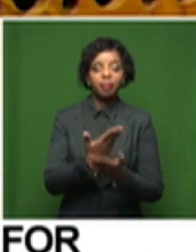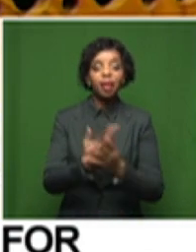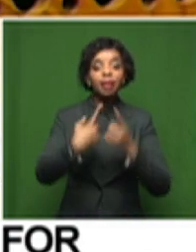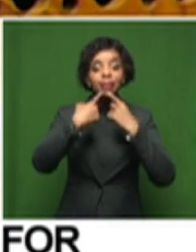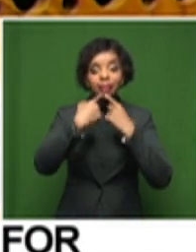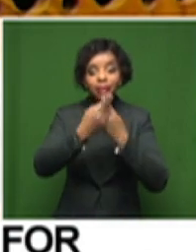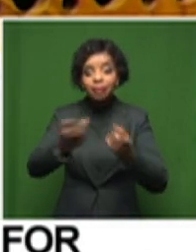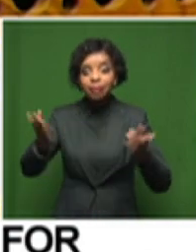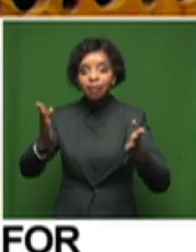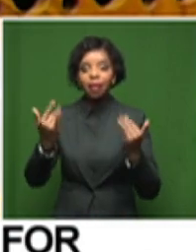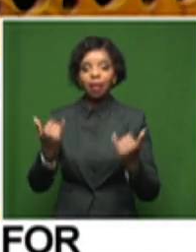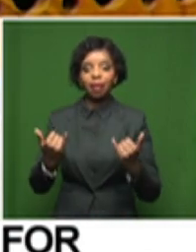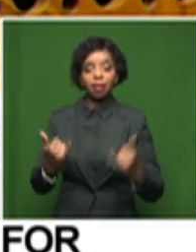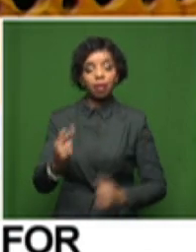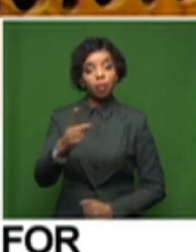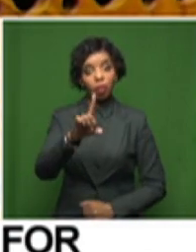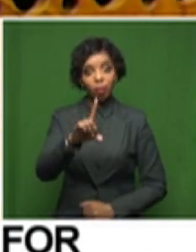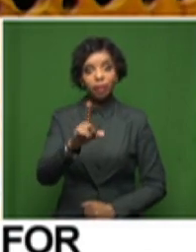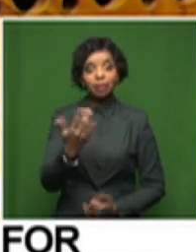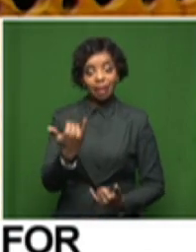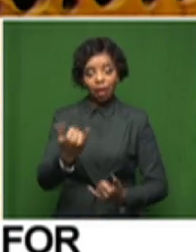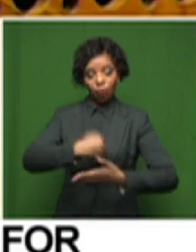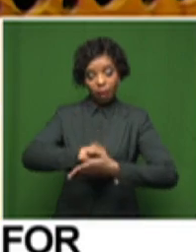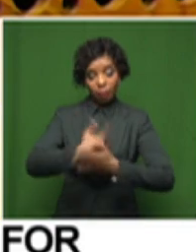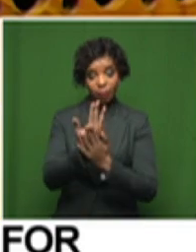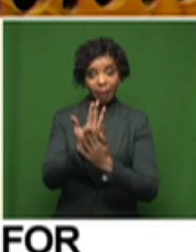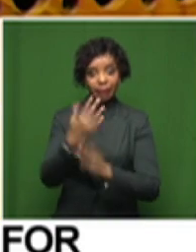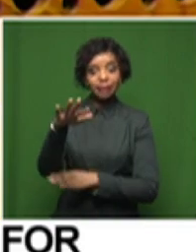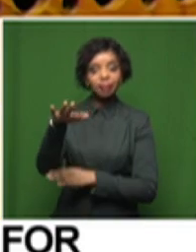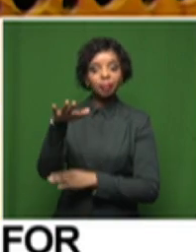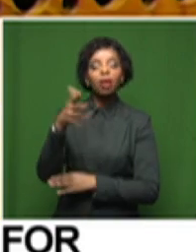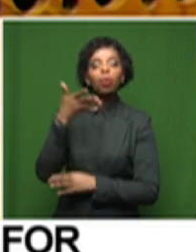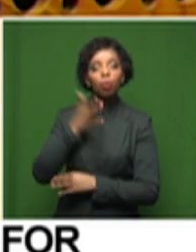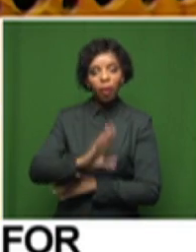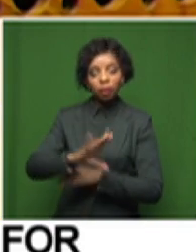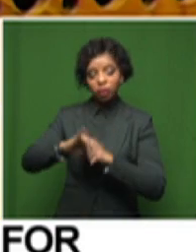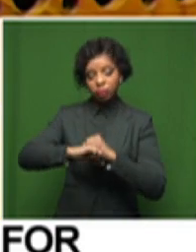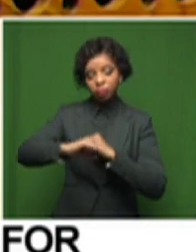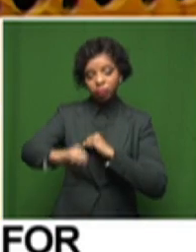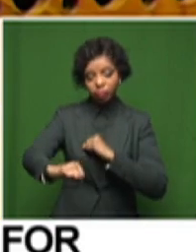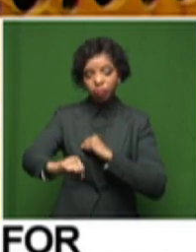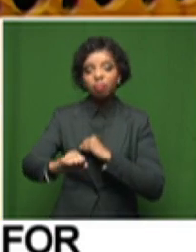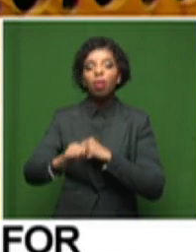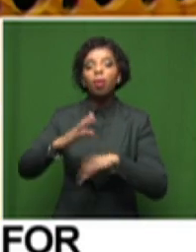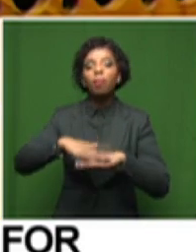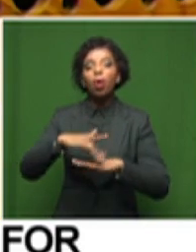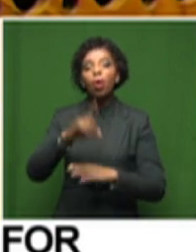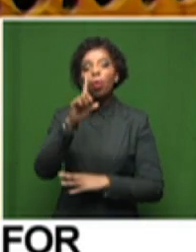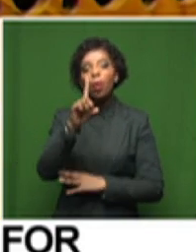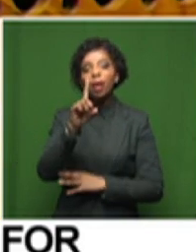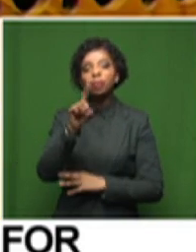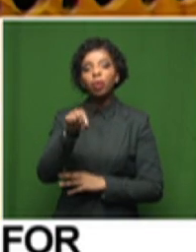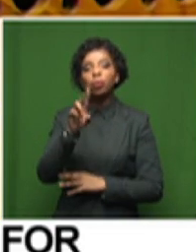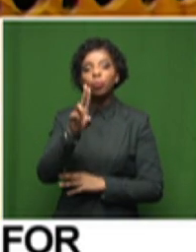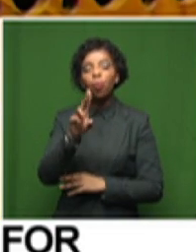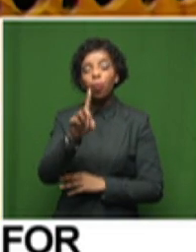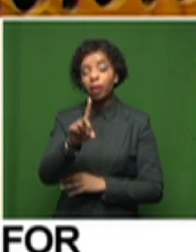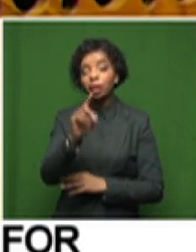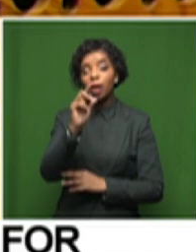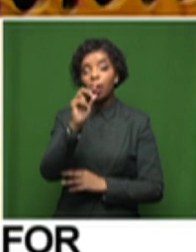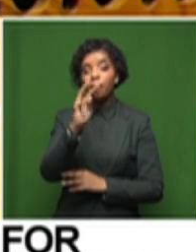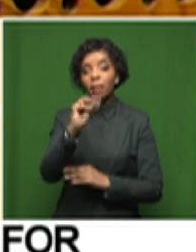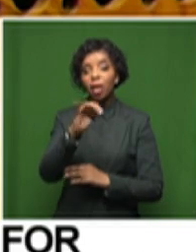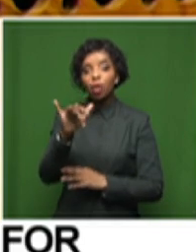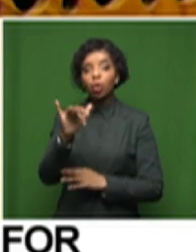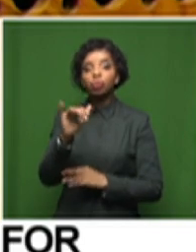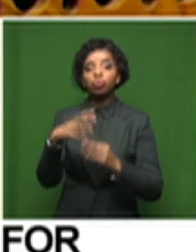Bank is in conversation with us about extending another $1 billion to us. I now turn